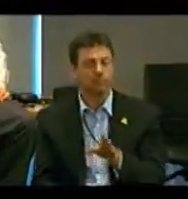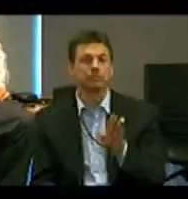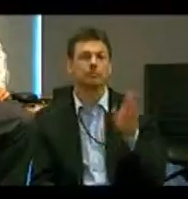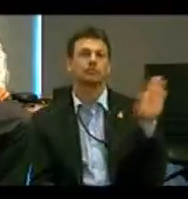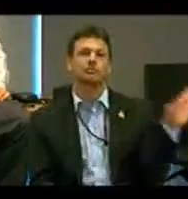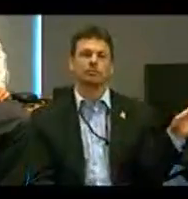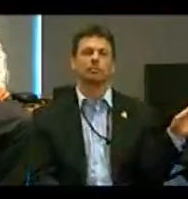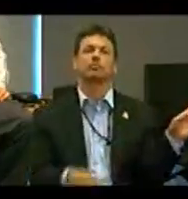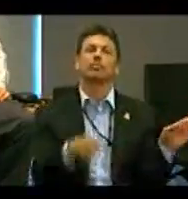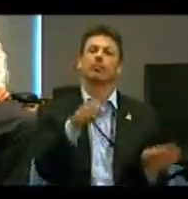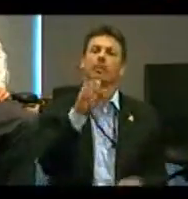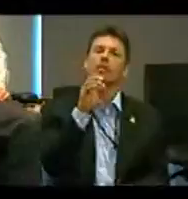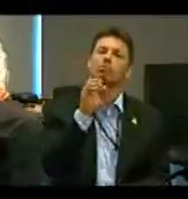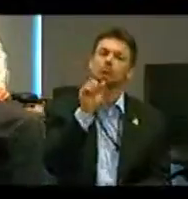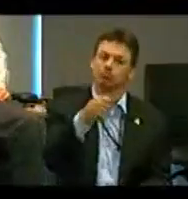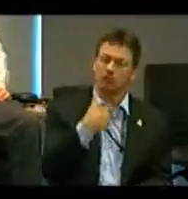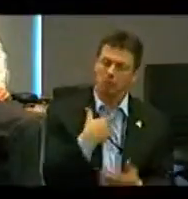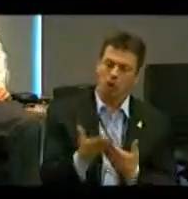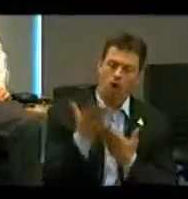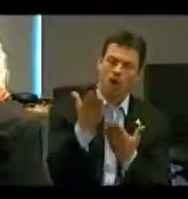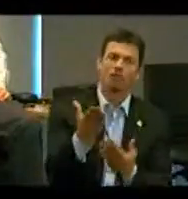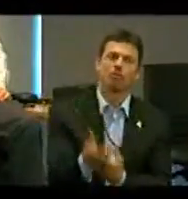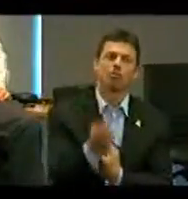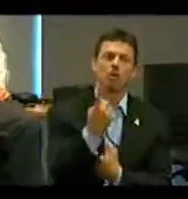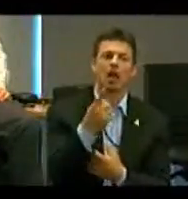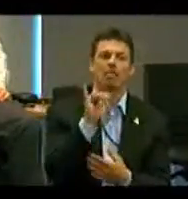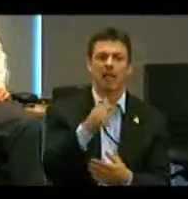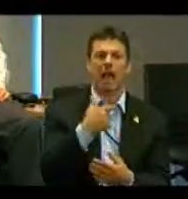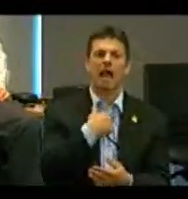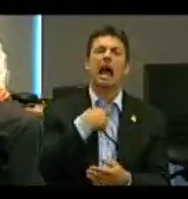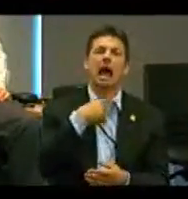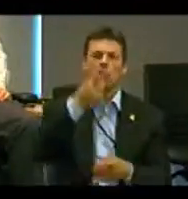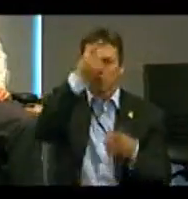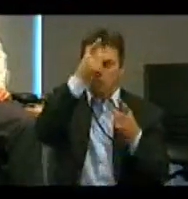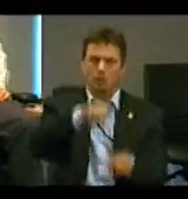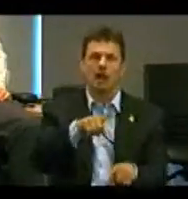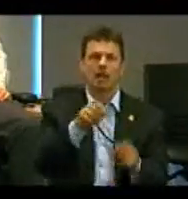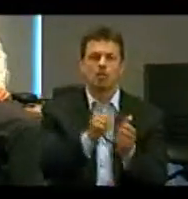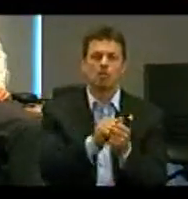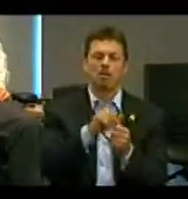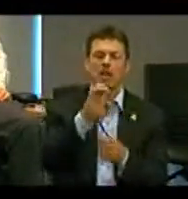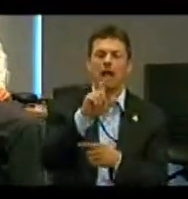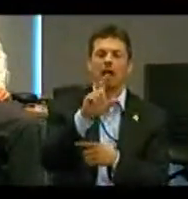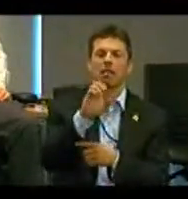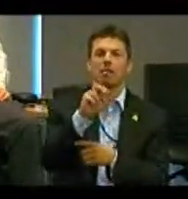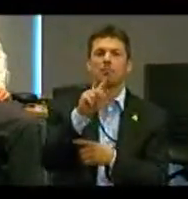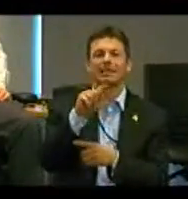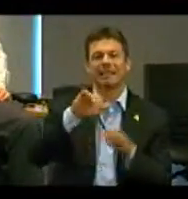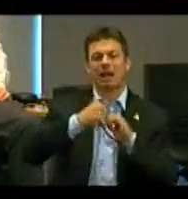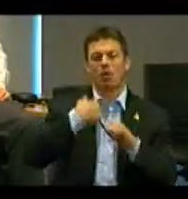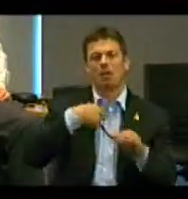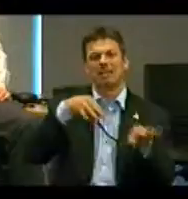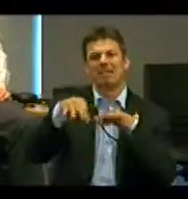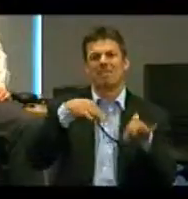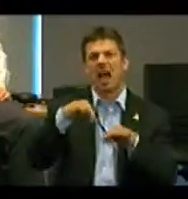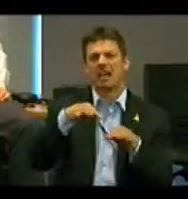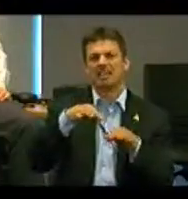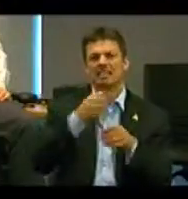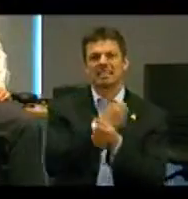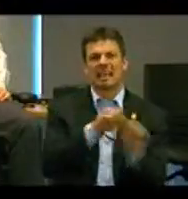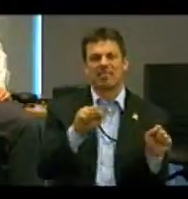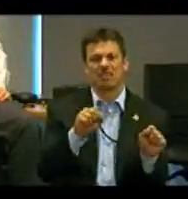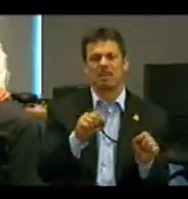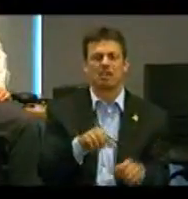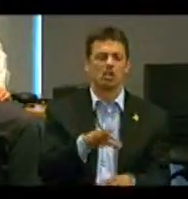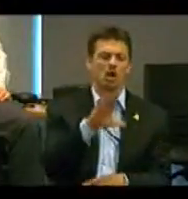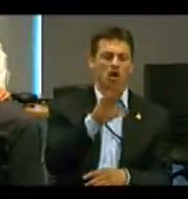Yeah, I would just want to offer one that I fully agree with the element of how we're defining safety and the